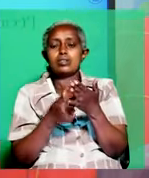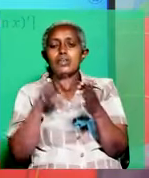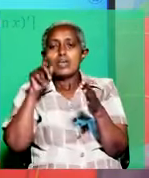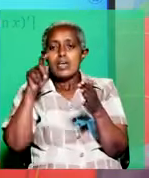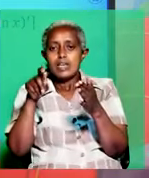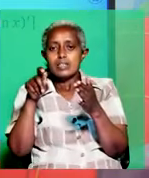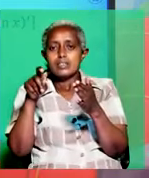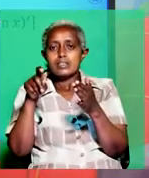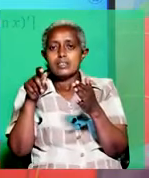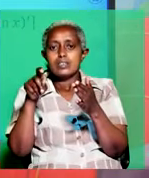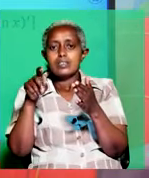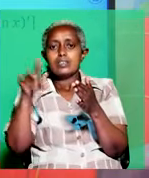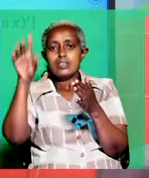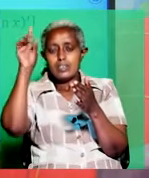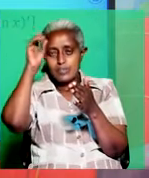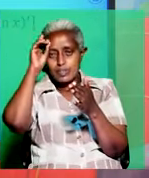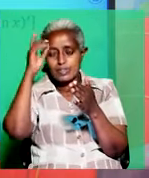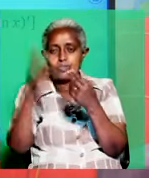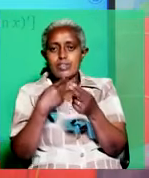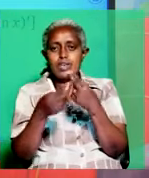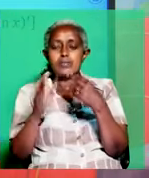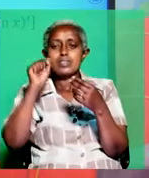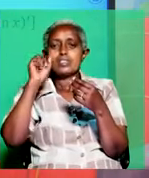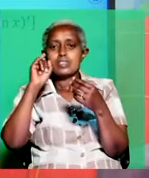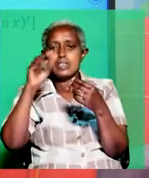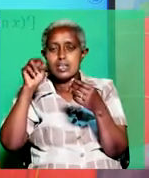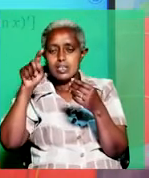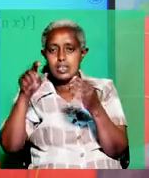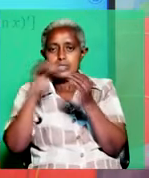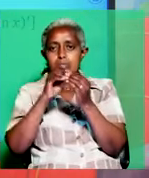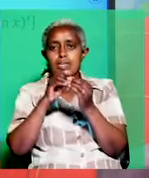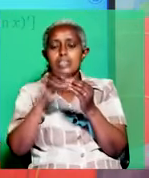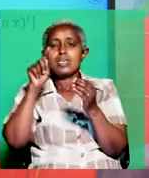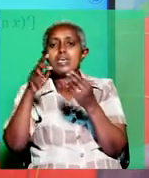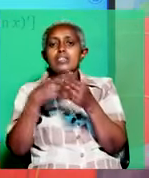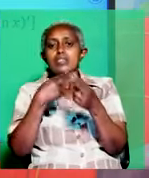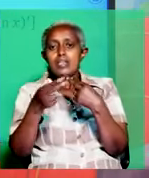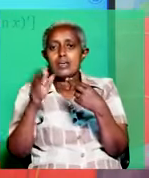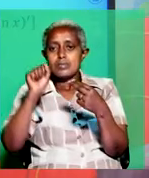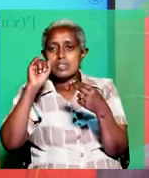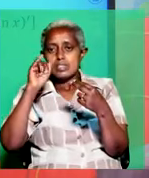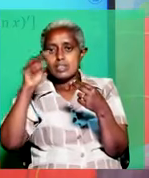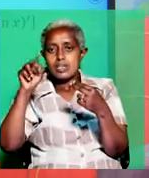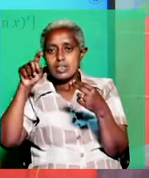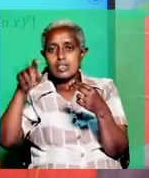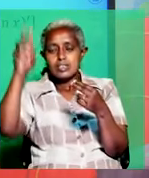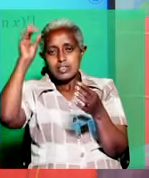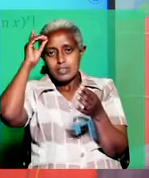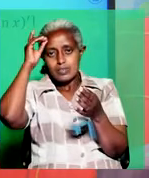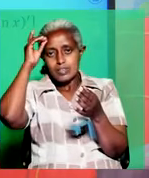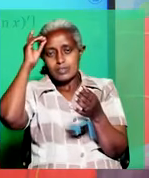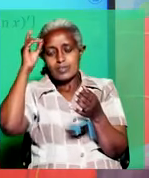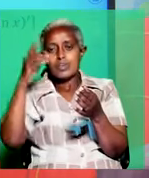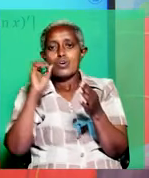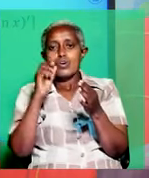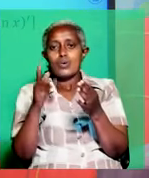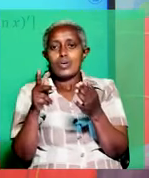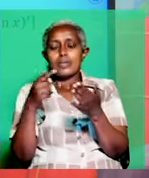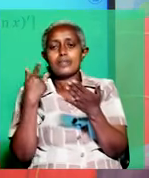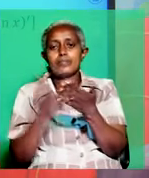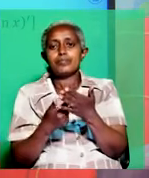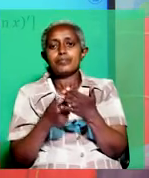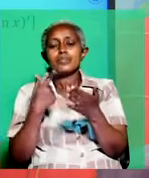x derivative times sin x plus x times sin x derivative. Okay,